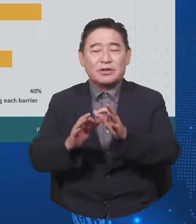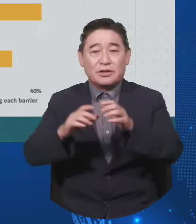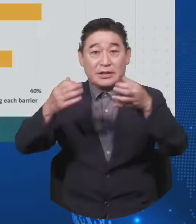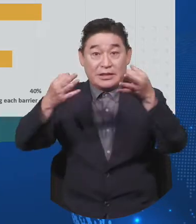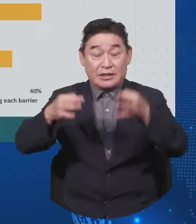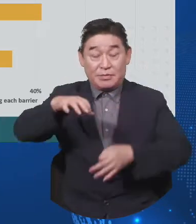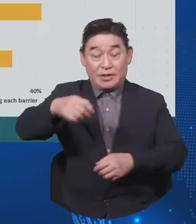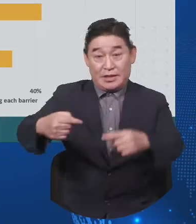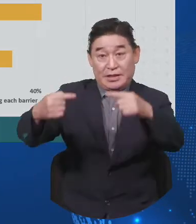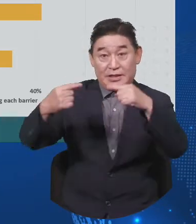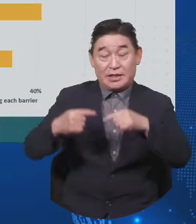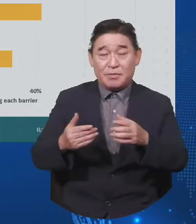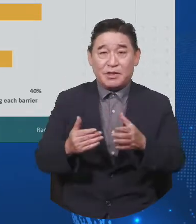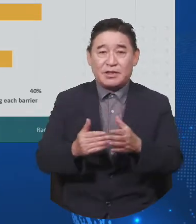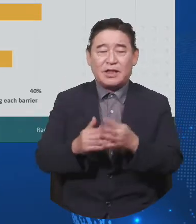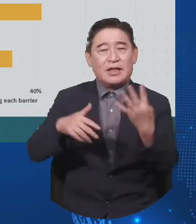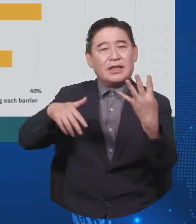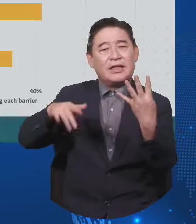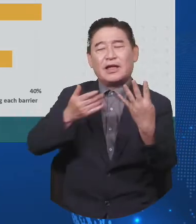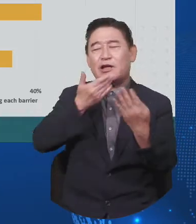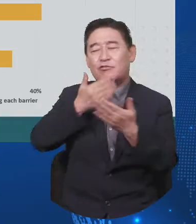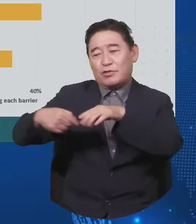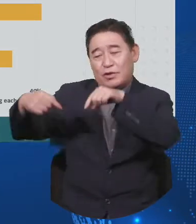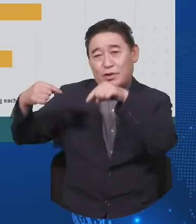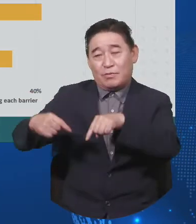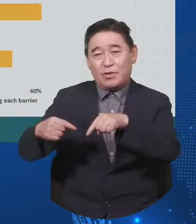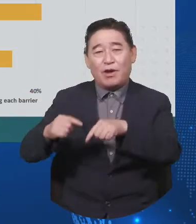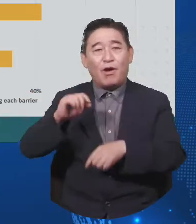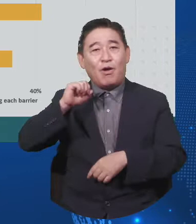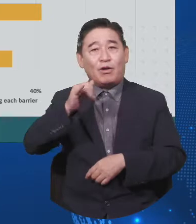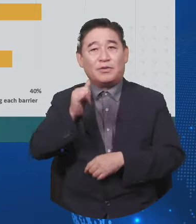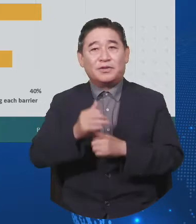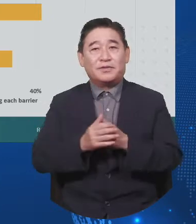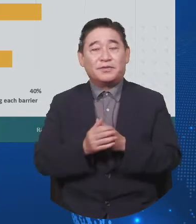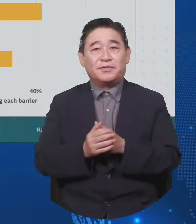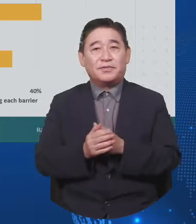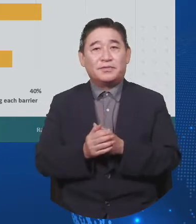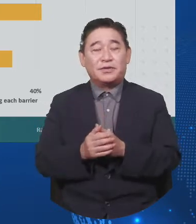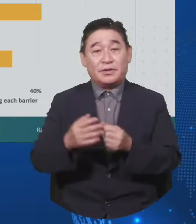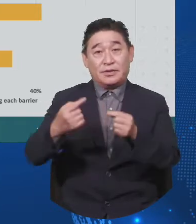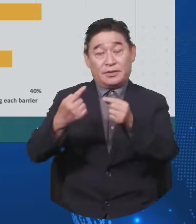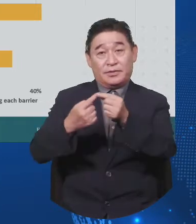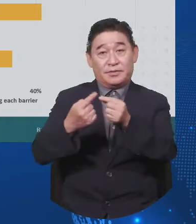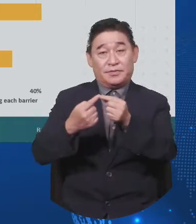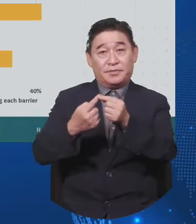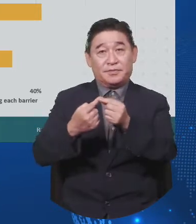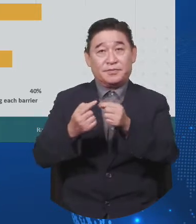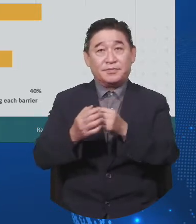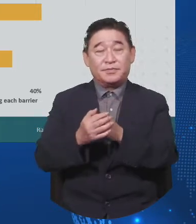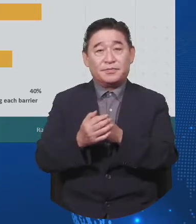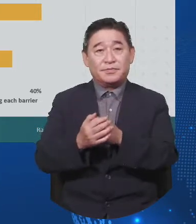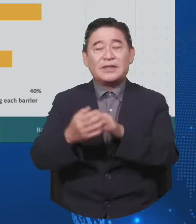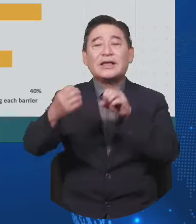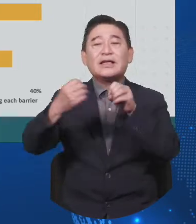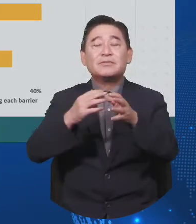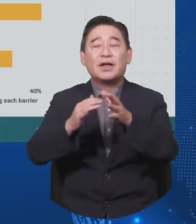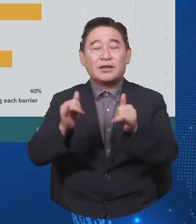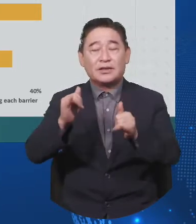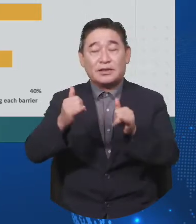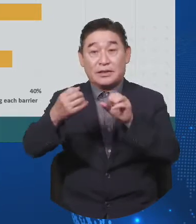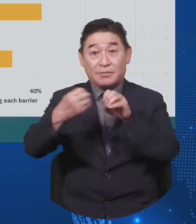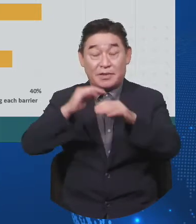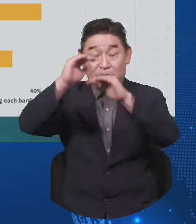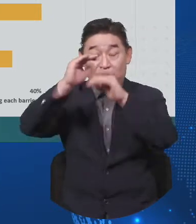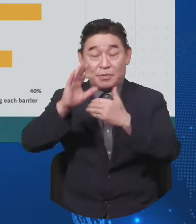main barriers to cooperation. So first, respondents highlighted the challenges of aligning the